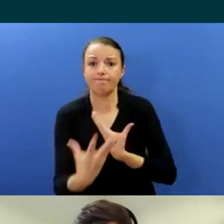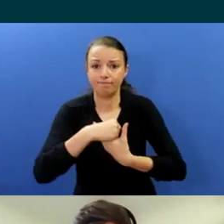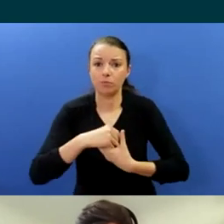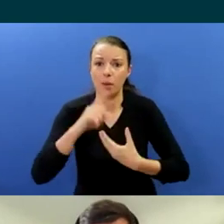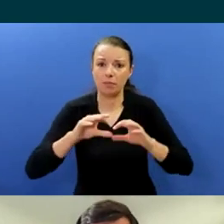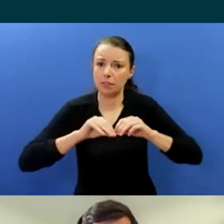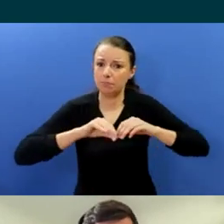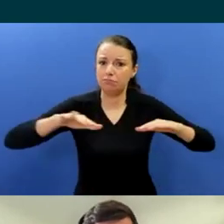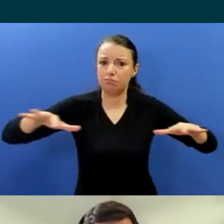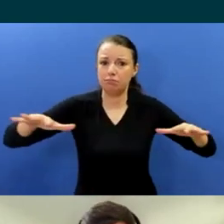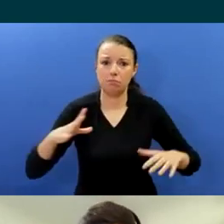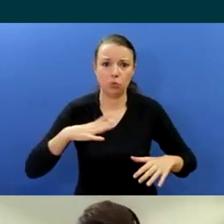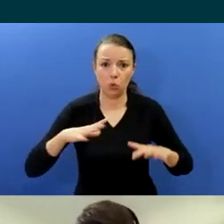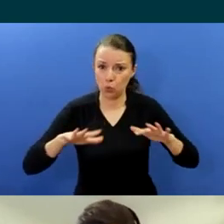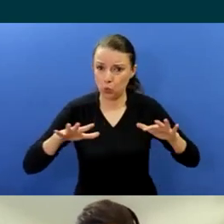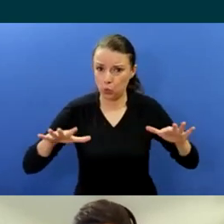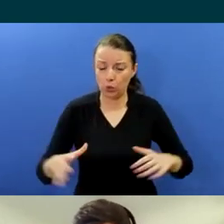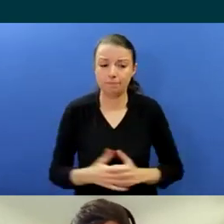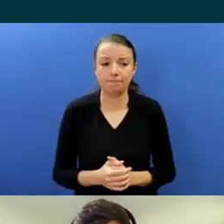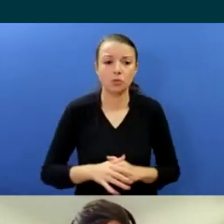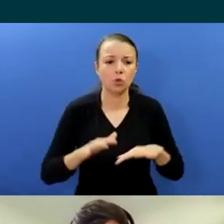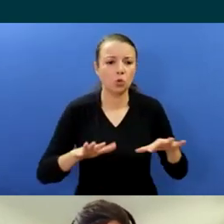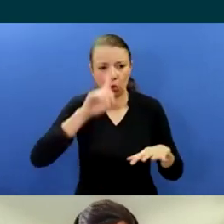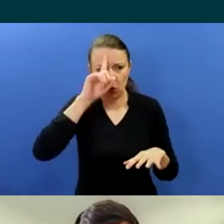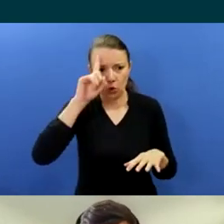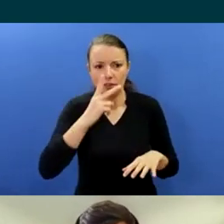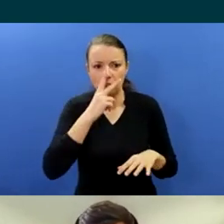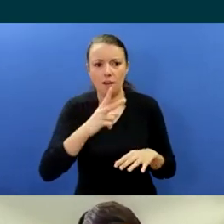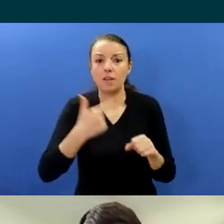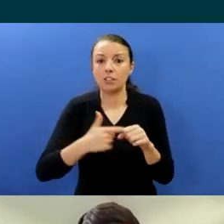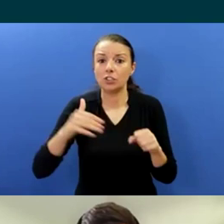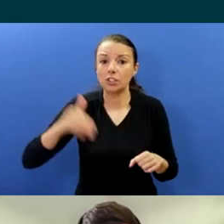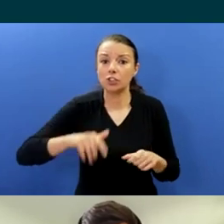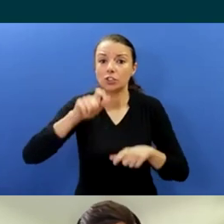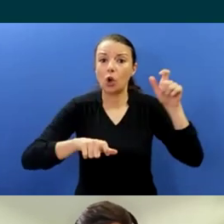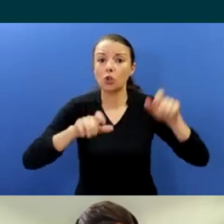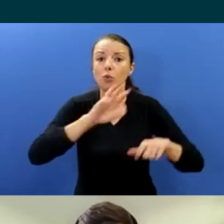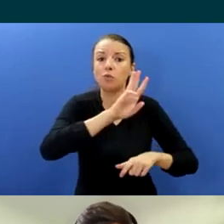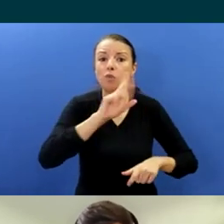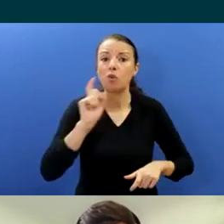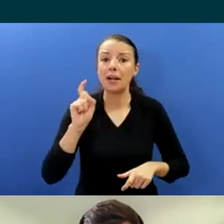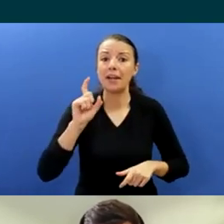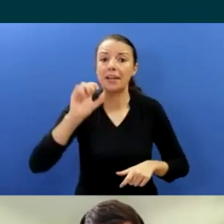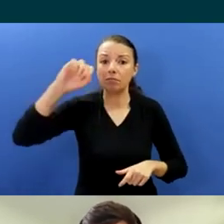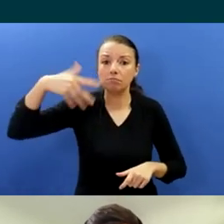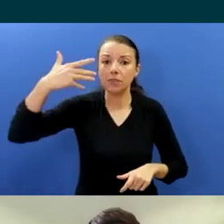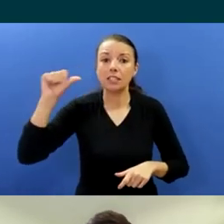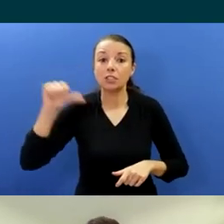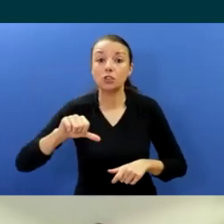of visits, about 20,000 visits, and generated over 1,200 posts and